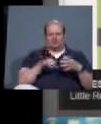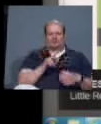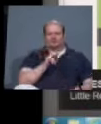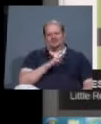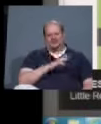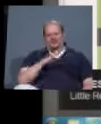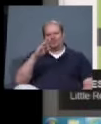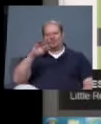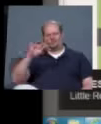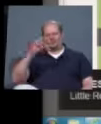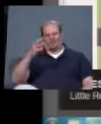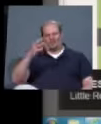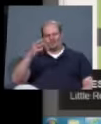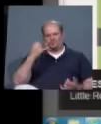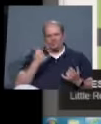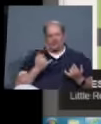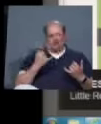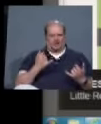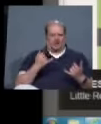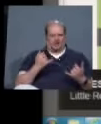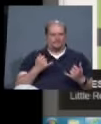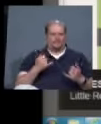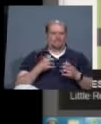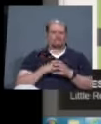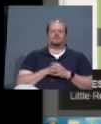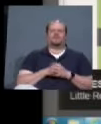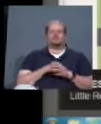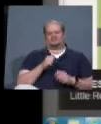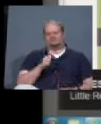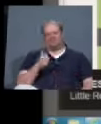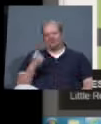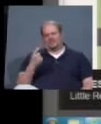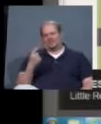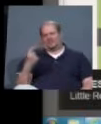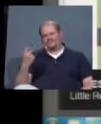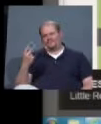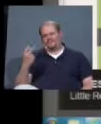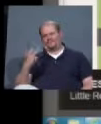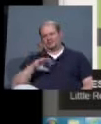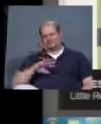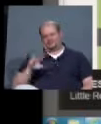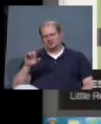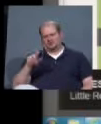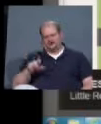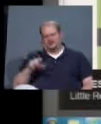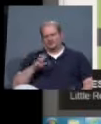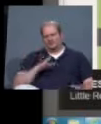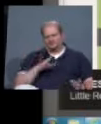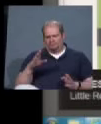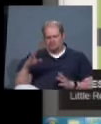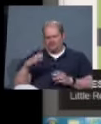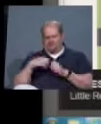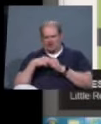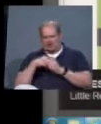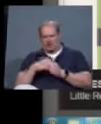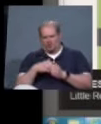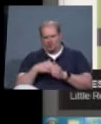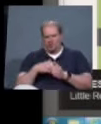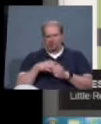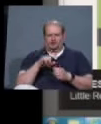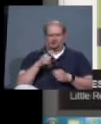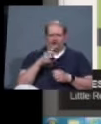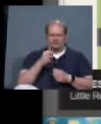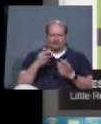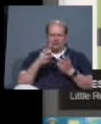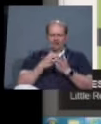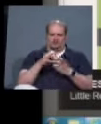through 9 right now, okay, so 10th, 11th, and 12th grades would have to be planned accordingly, either if it can't be